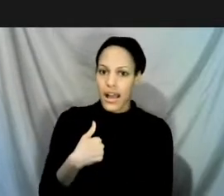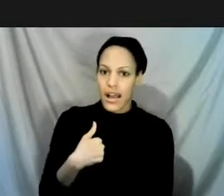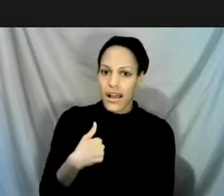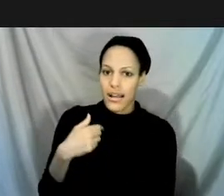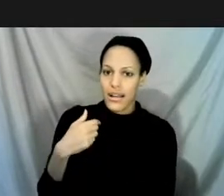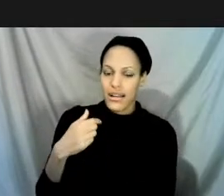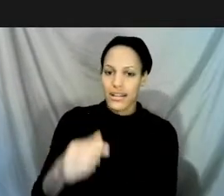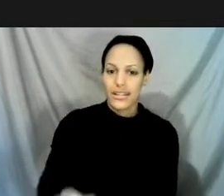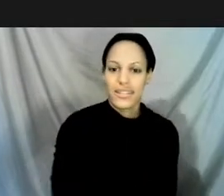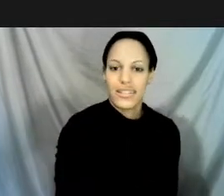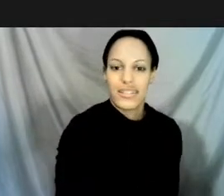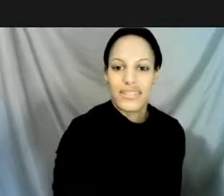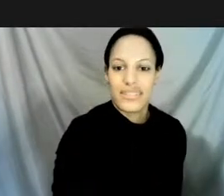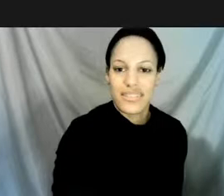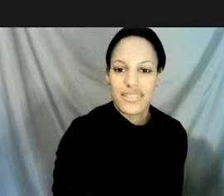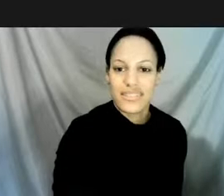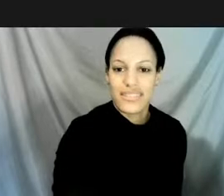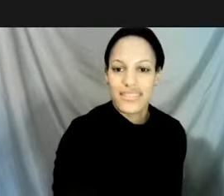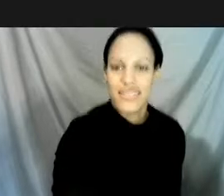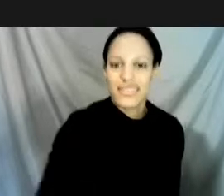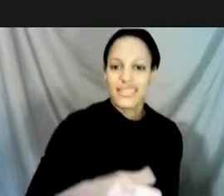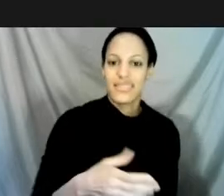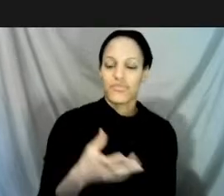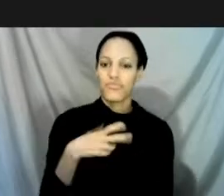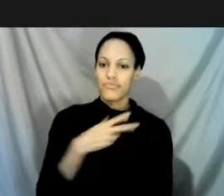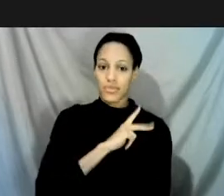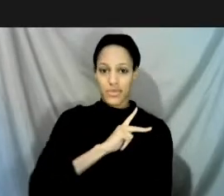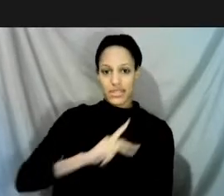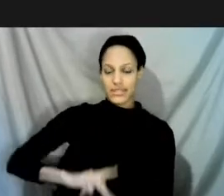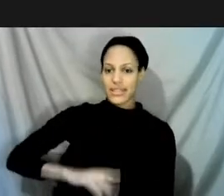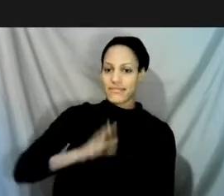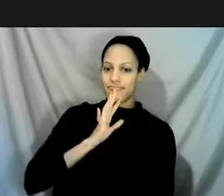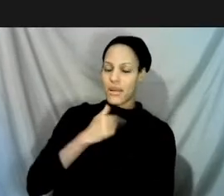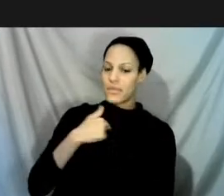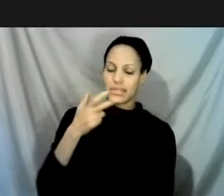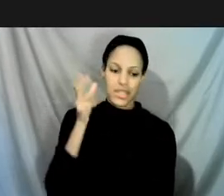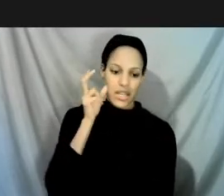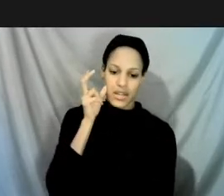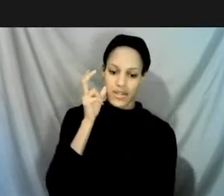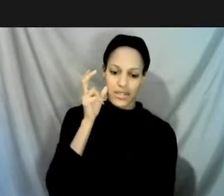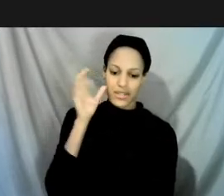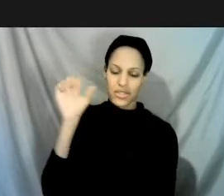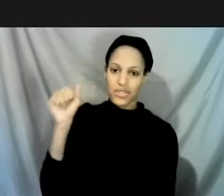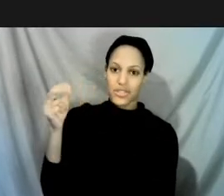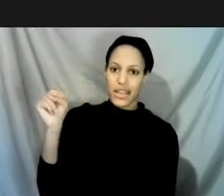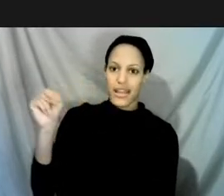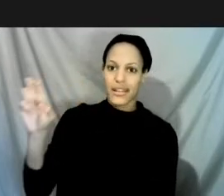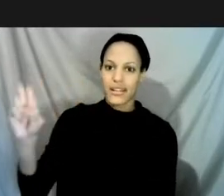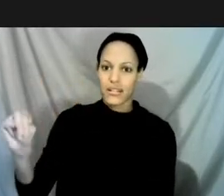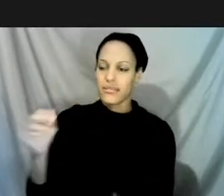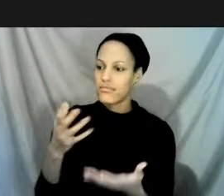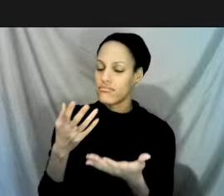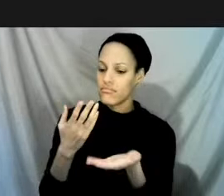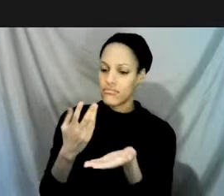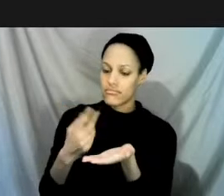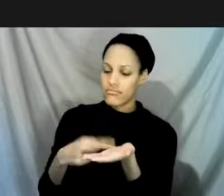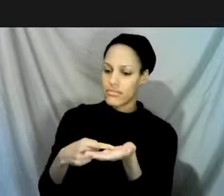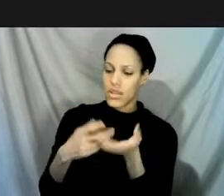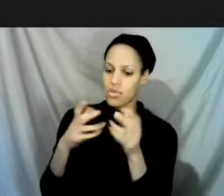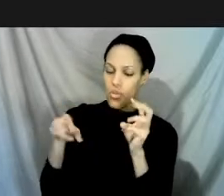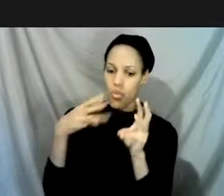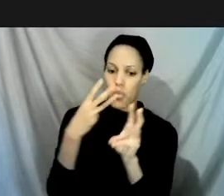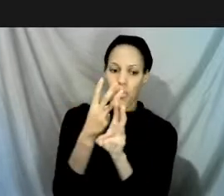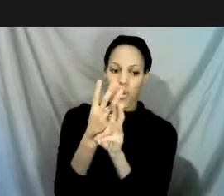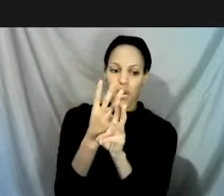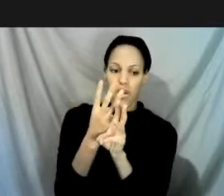Sharron talk, and the world is just 1 degree of separation, but sometimes you just don't